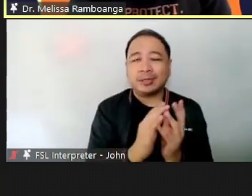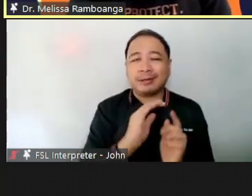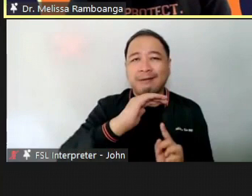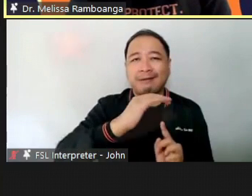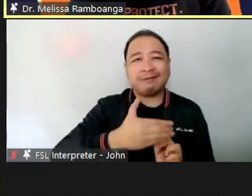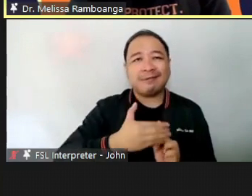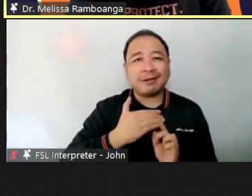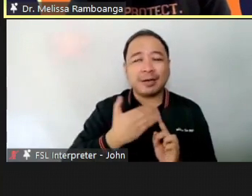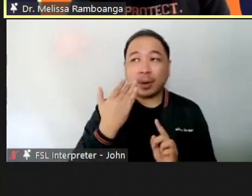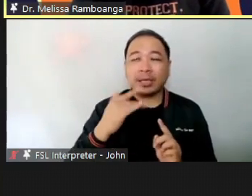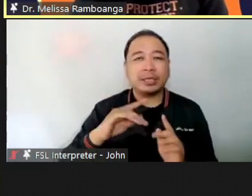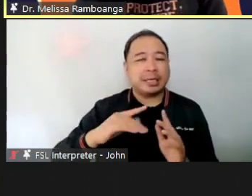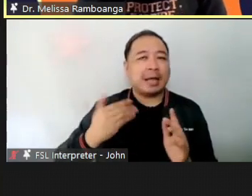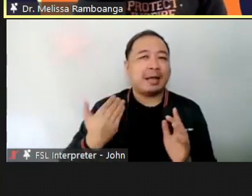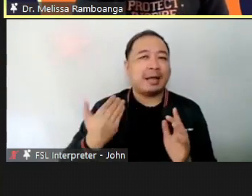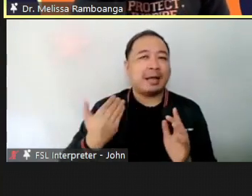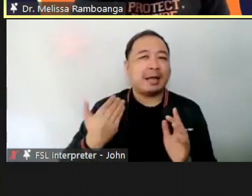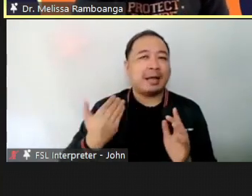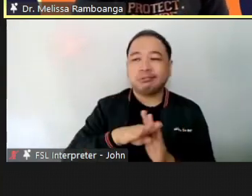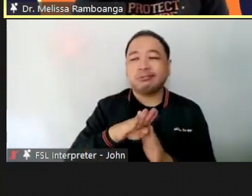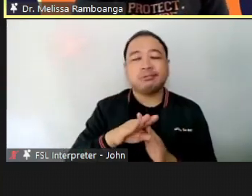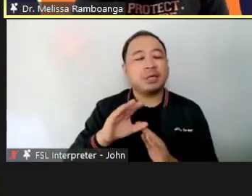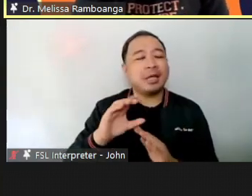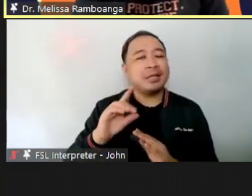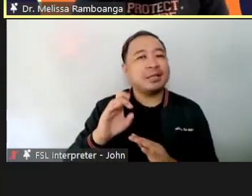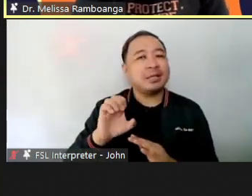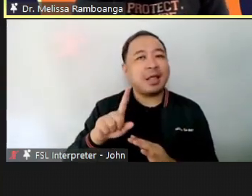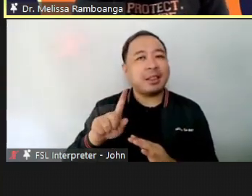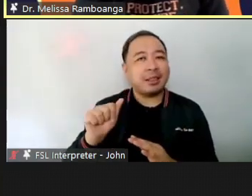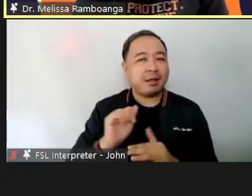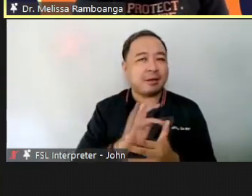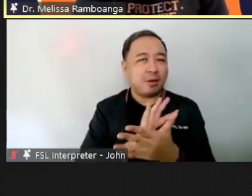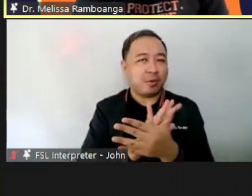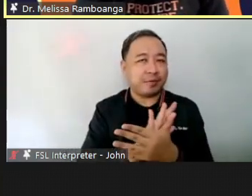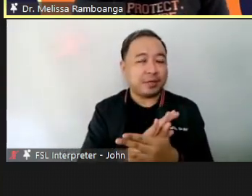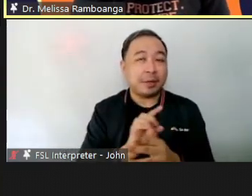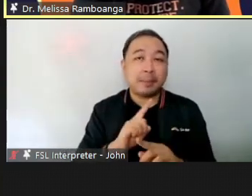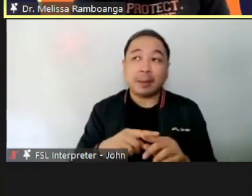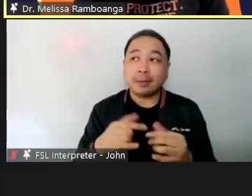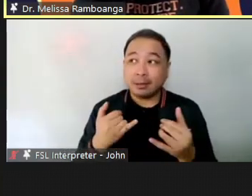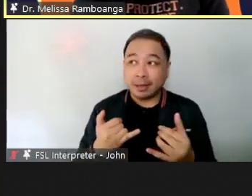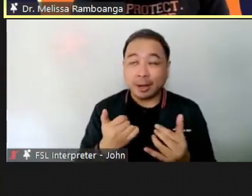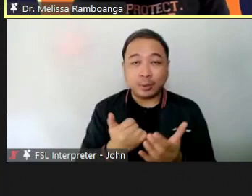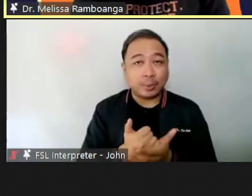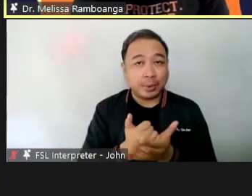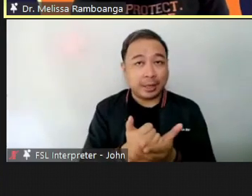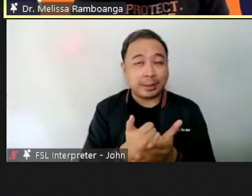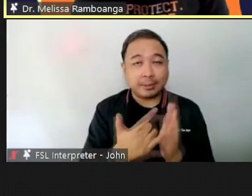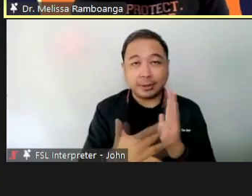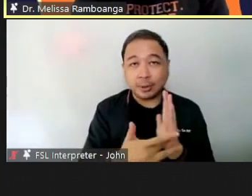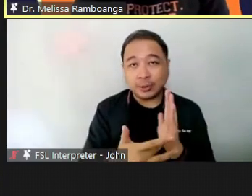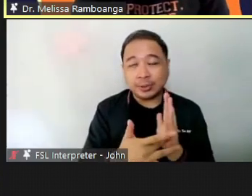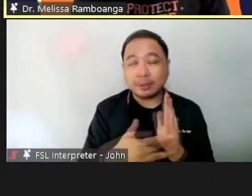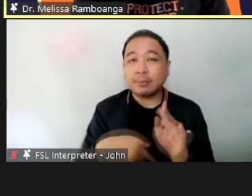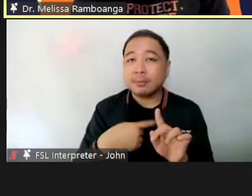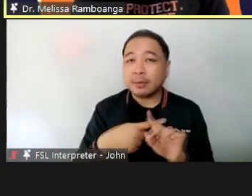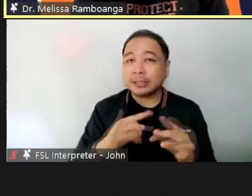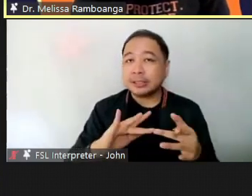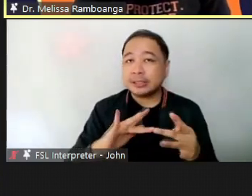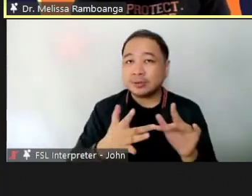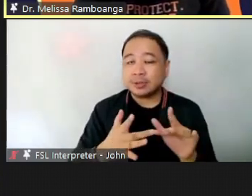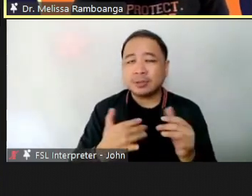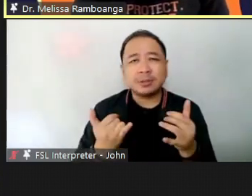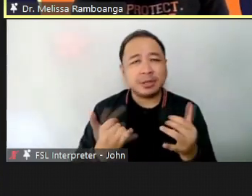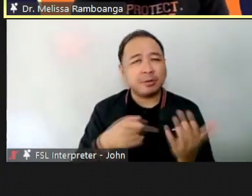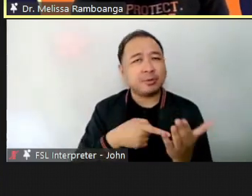Delta variant of COVID-19. However, with the help of technology, and most especially the internet, we have